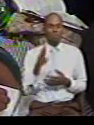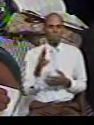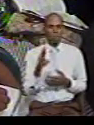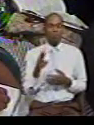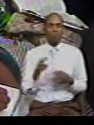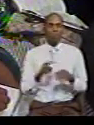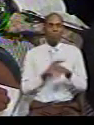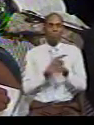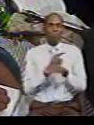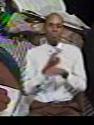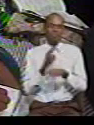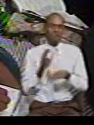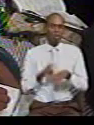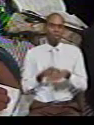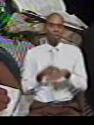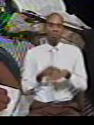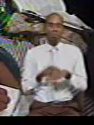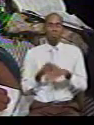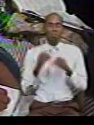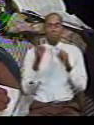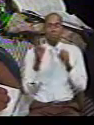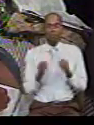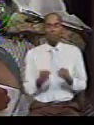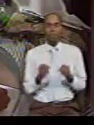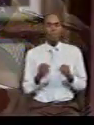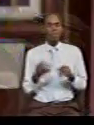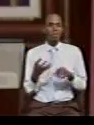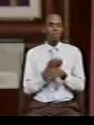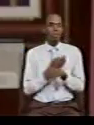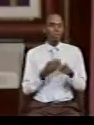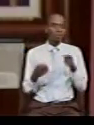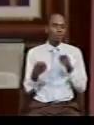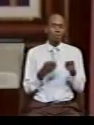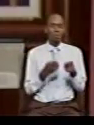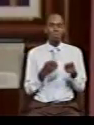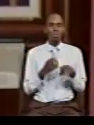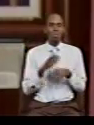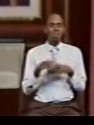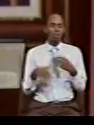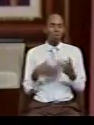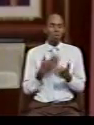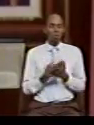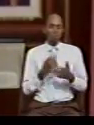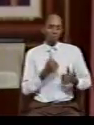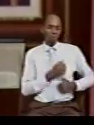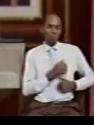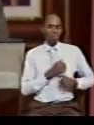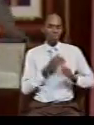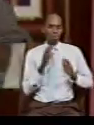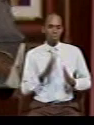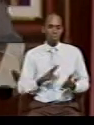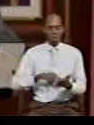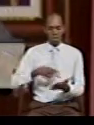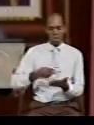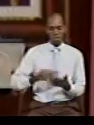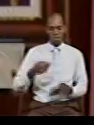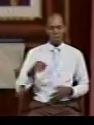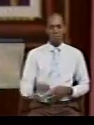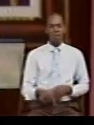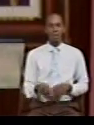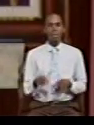Supernatural power took over. All those soldiers fell to the ground as if they were